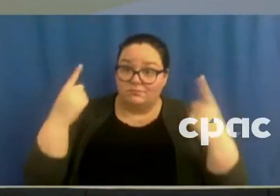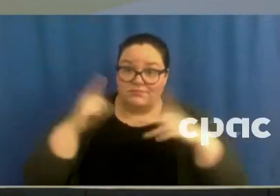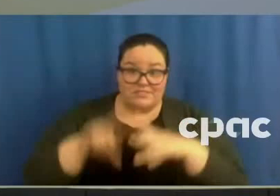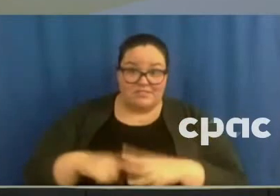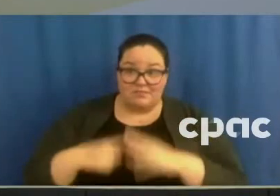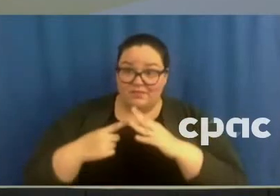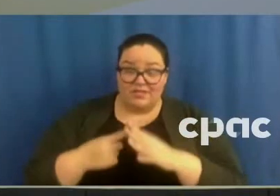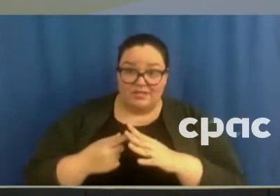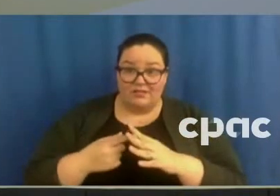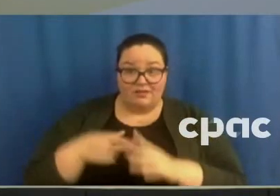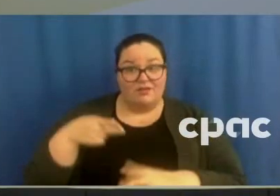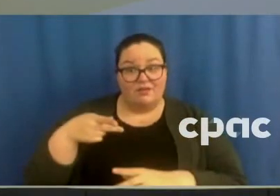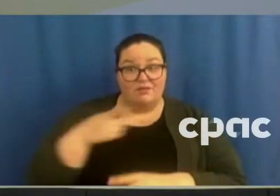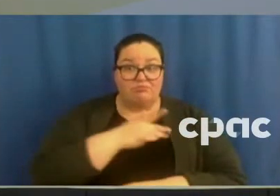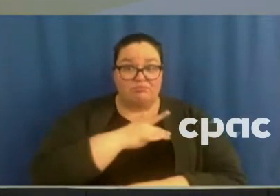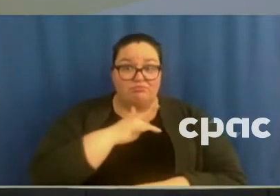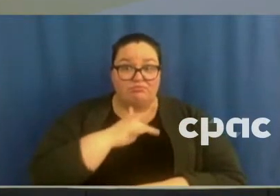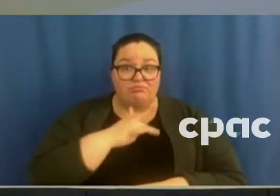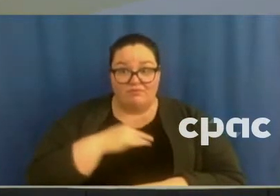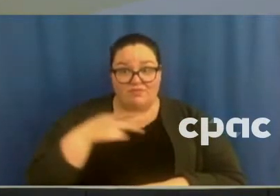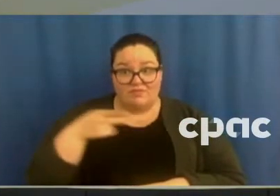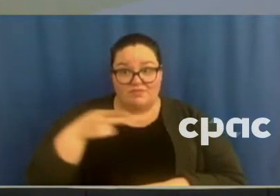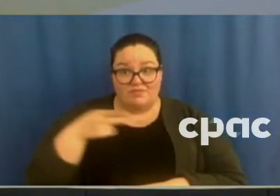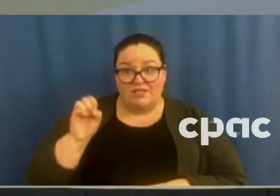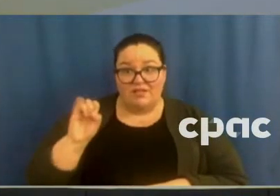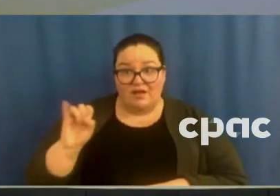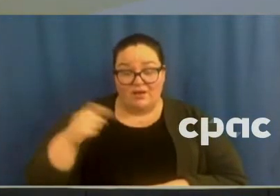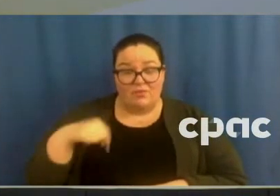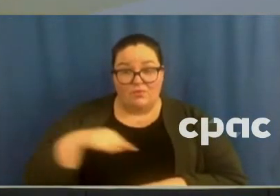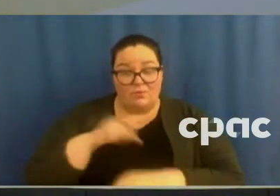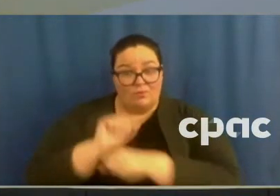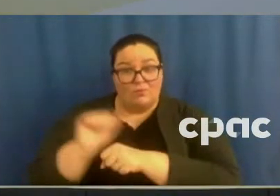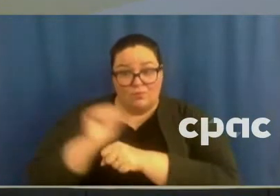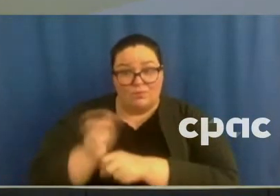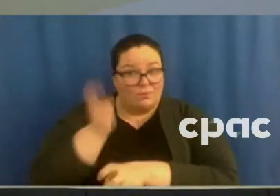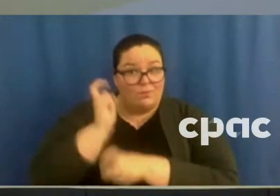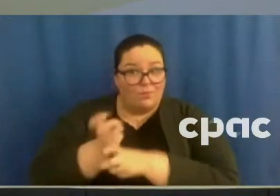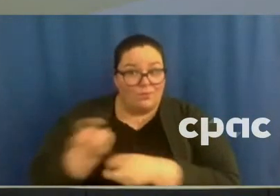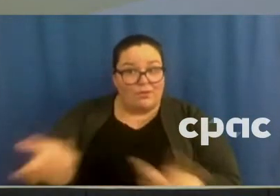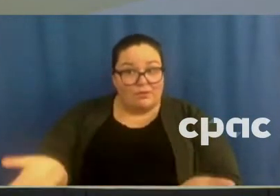Islanders, and as a whole, to make sure we have,